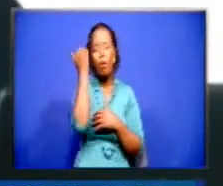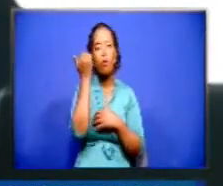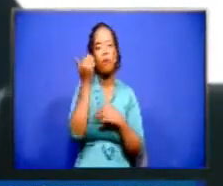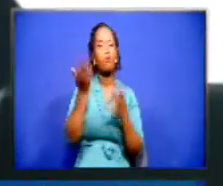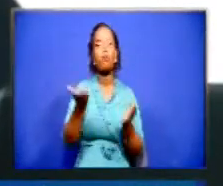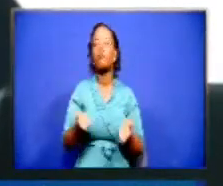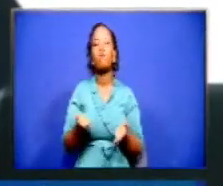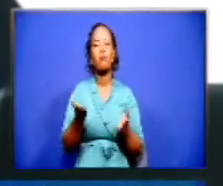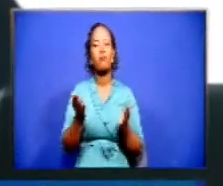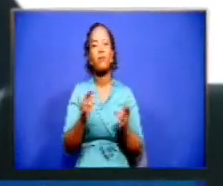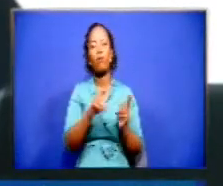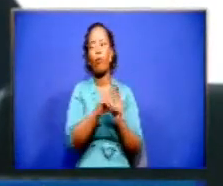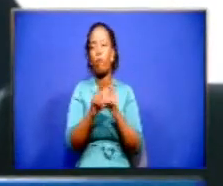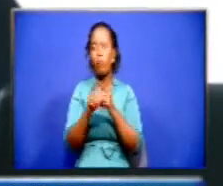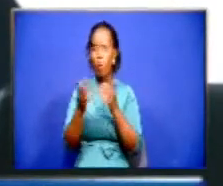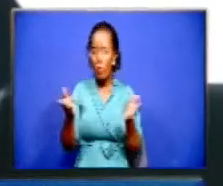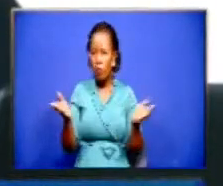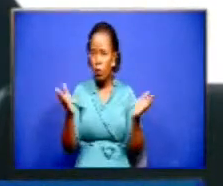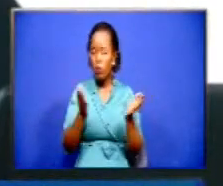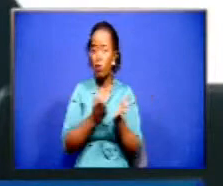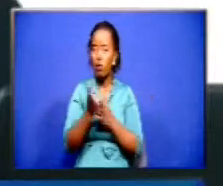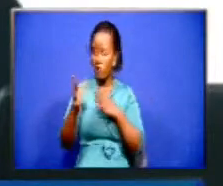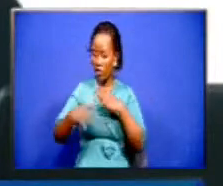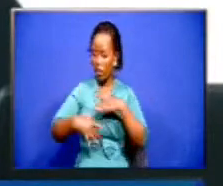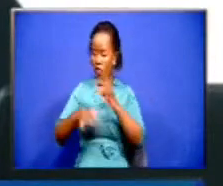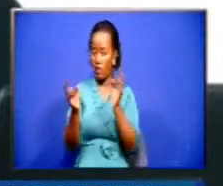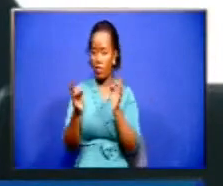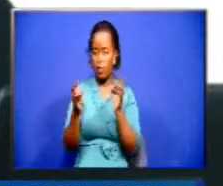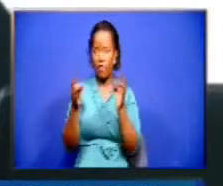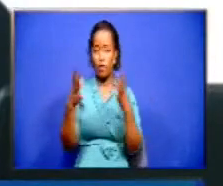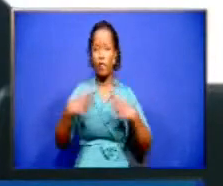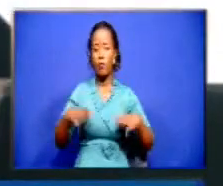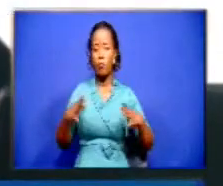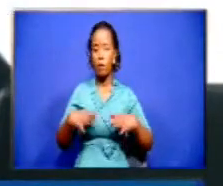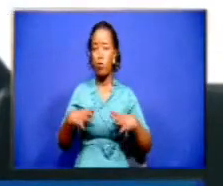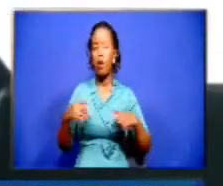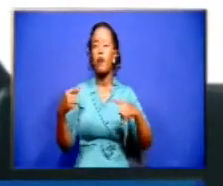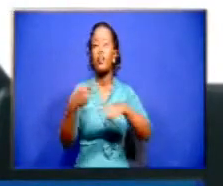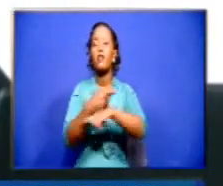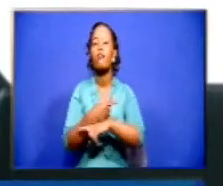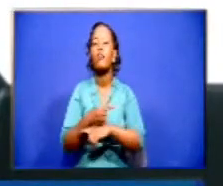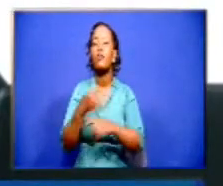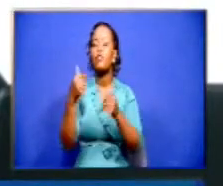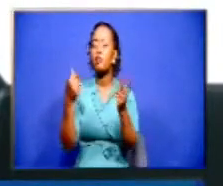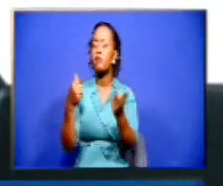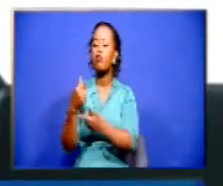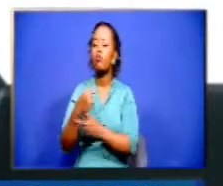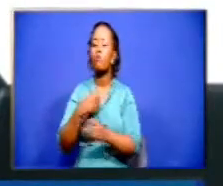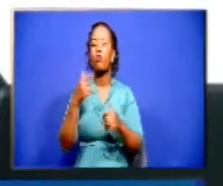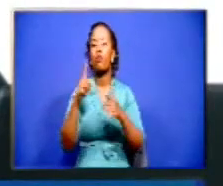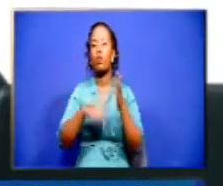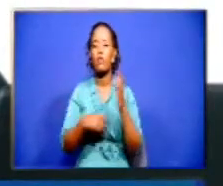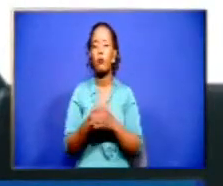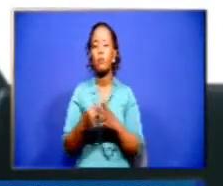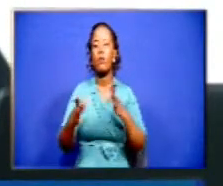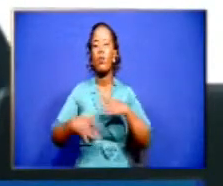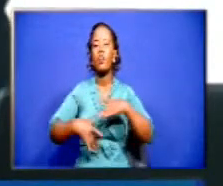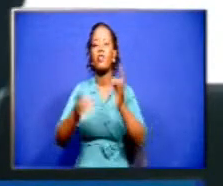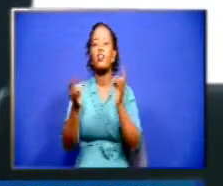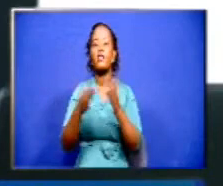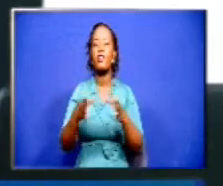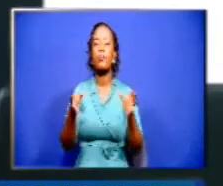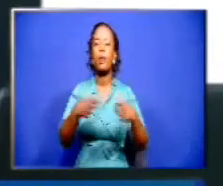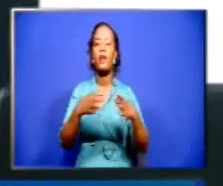curiae. In interested party, the differential between amicus curiae and the interested party is that the interested party has